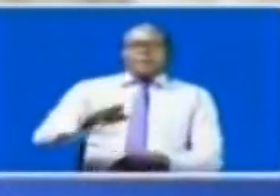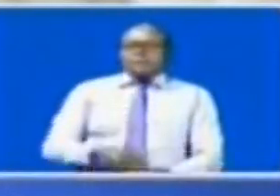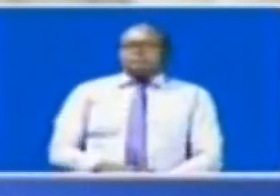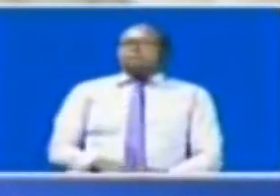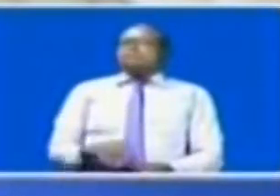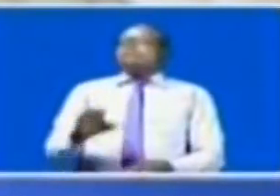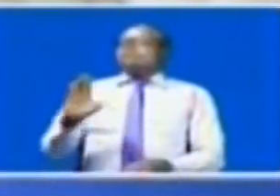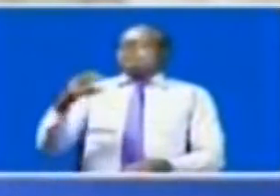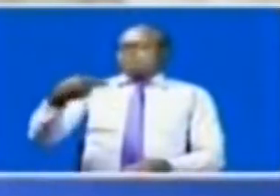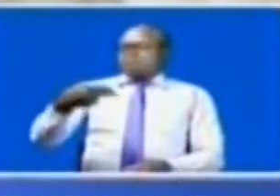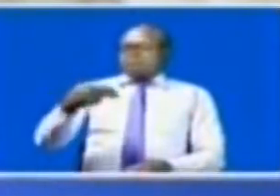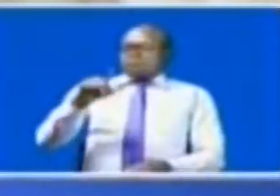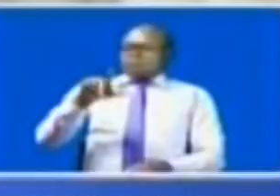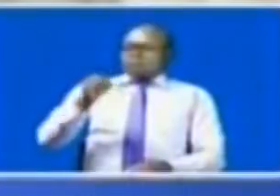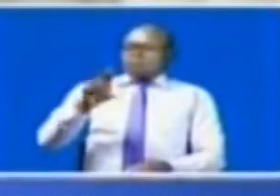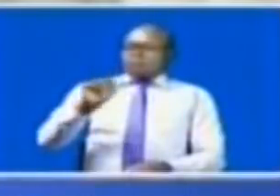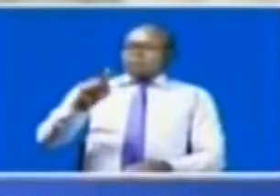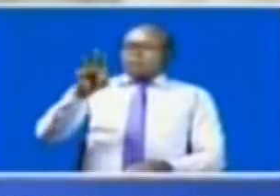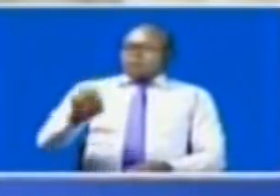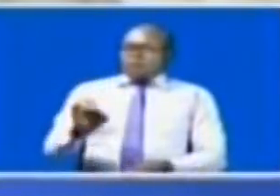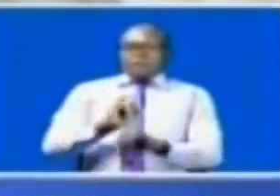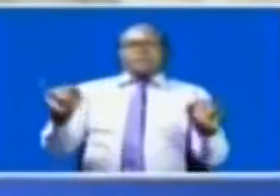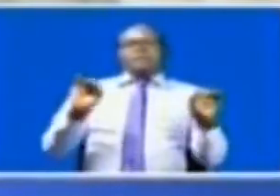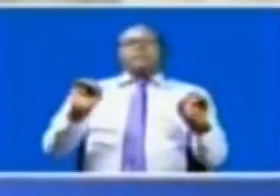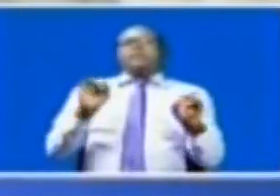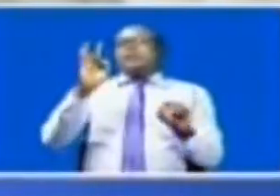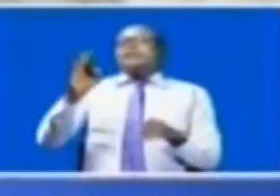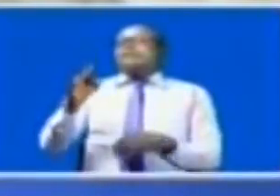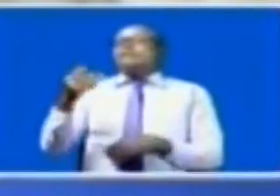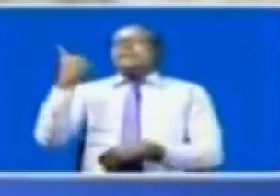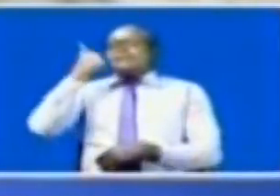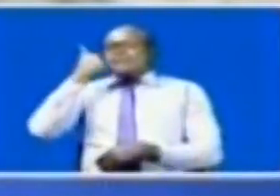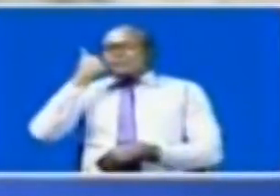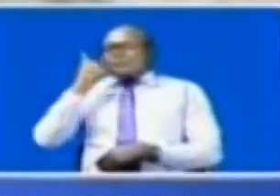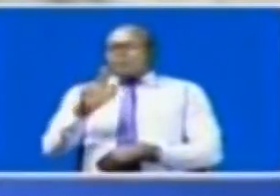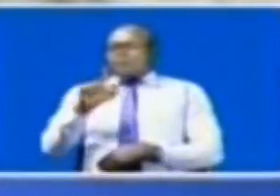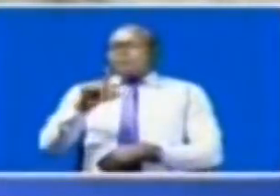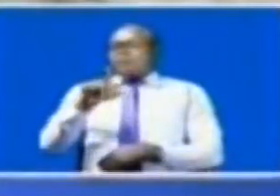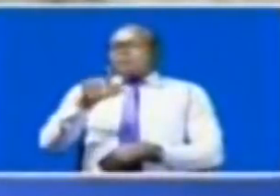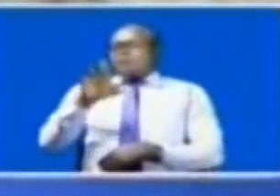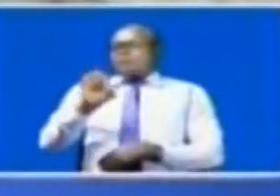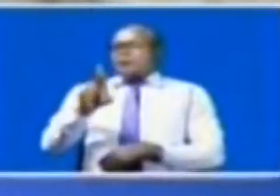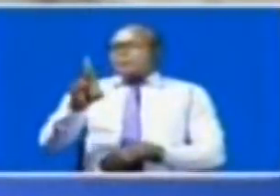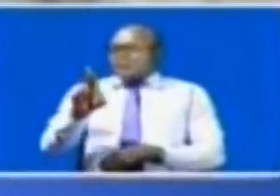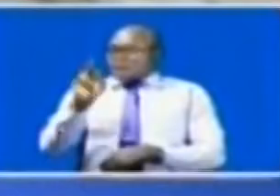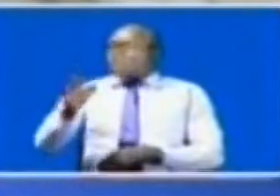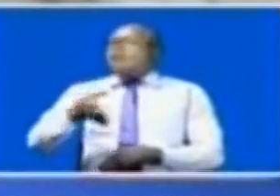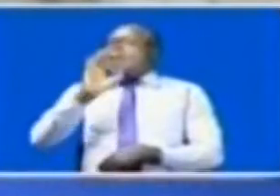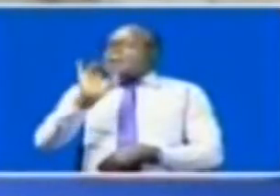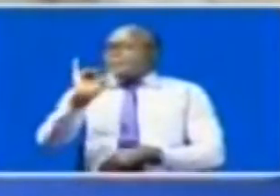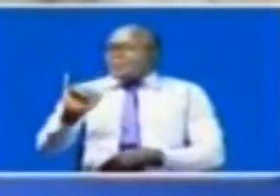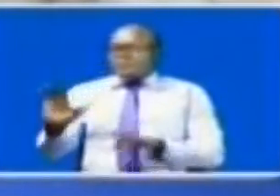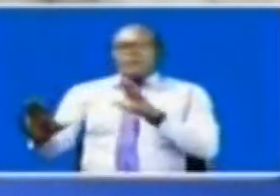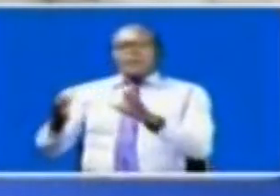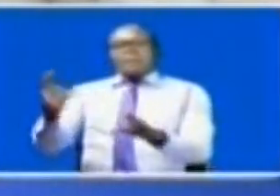si mzuri sana kwa sababu unaweza pata kama mtu mwenye ako na ulcers. Hiyo chemicals zenye ziko kwa chlorine, akikunywa hiyo maji